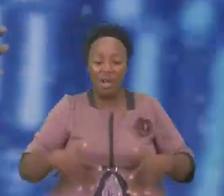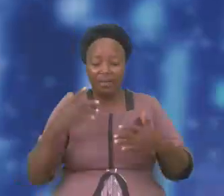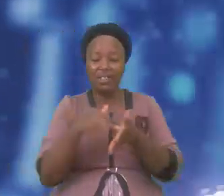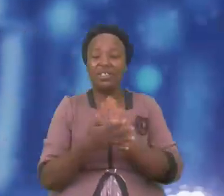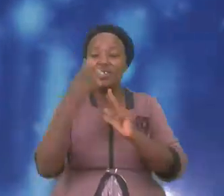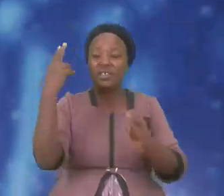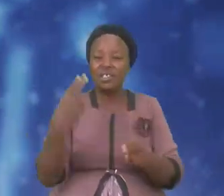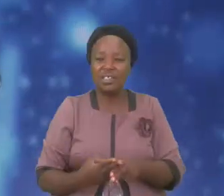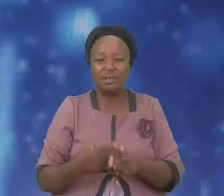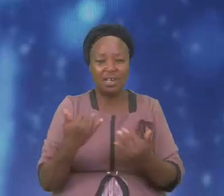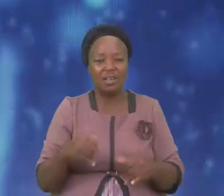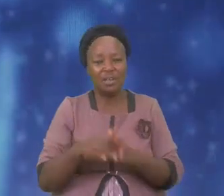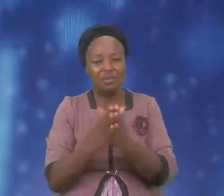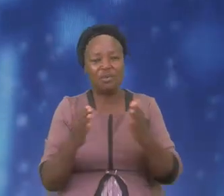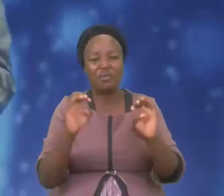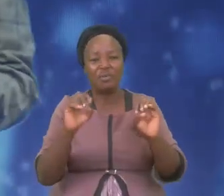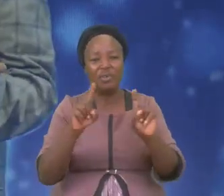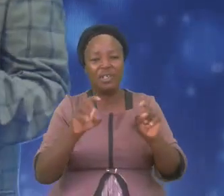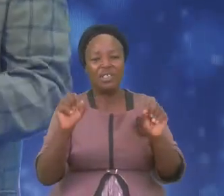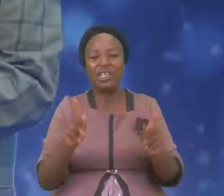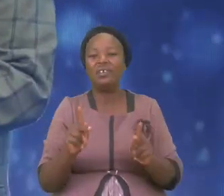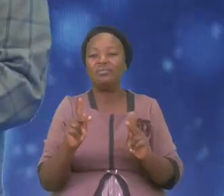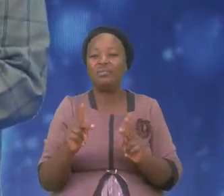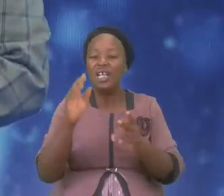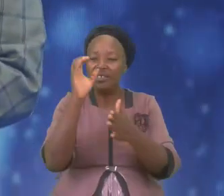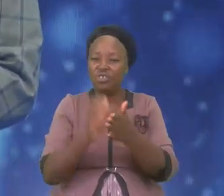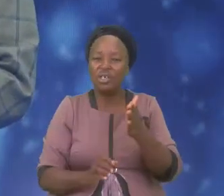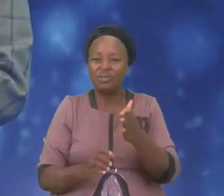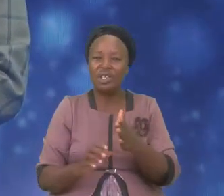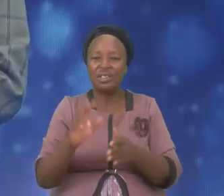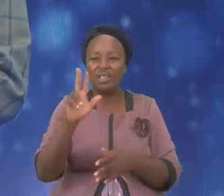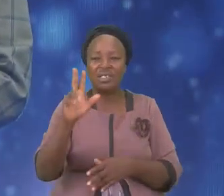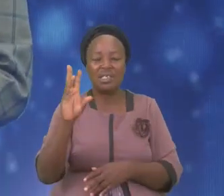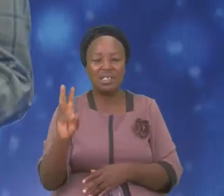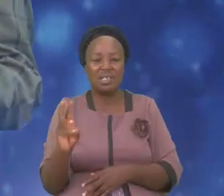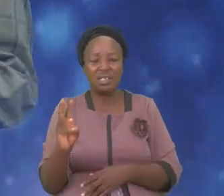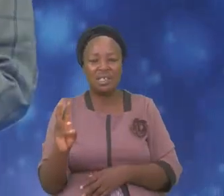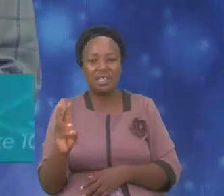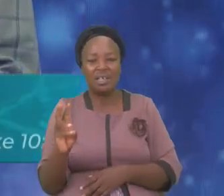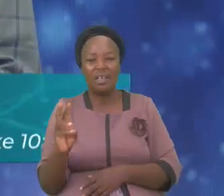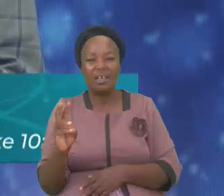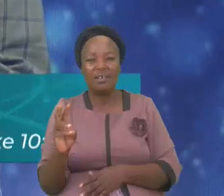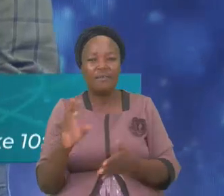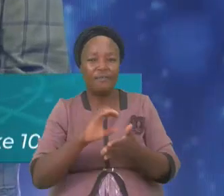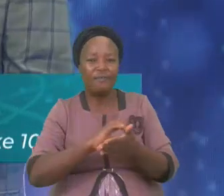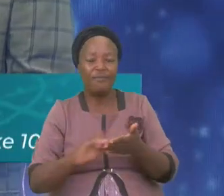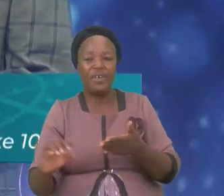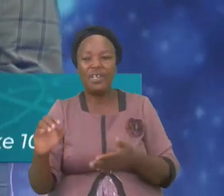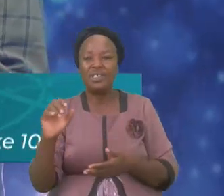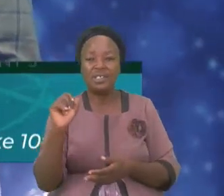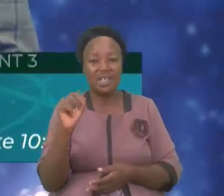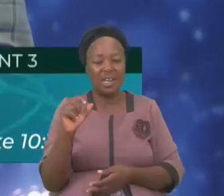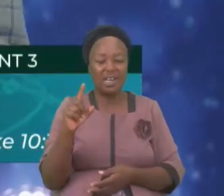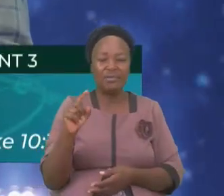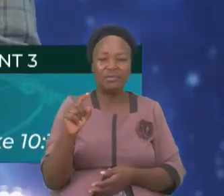chapter 36, and I'm reading from verse 11. Ezekiel chapter 36, verse